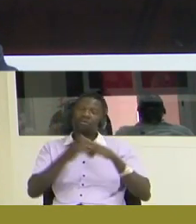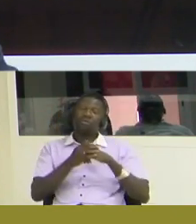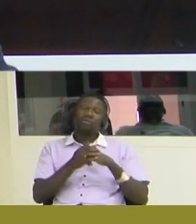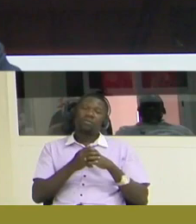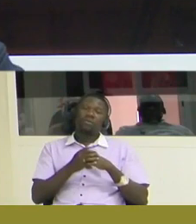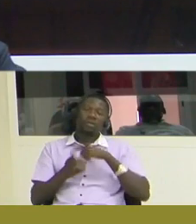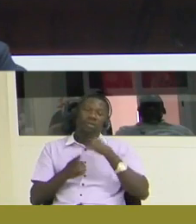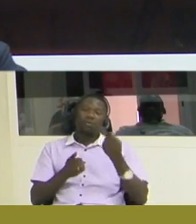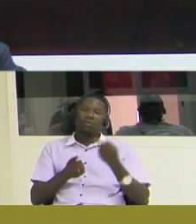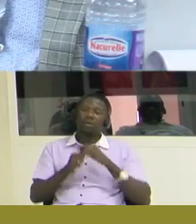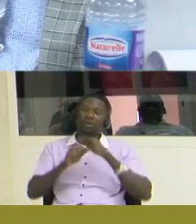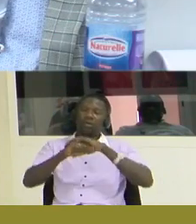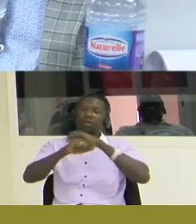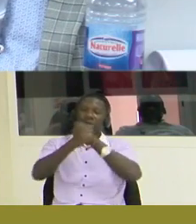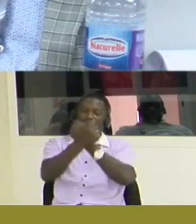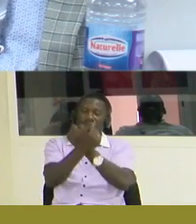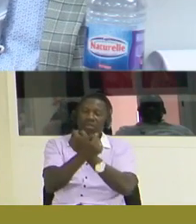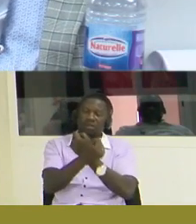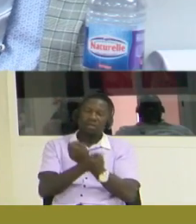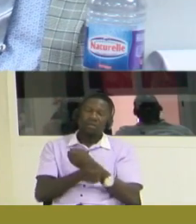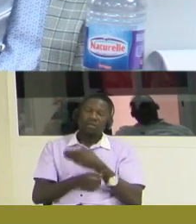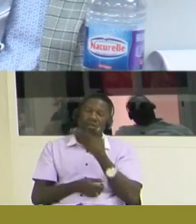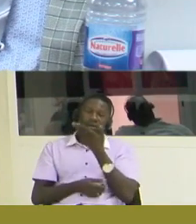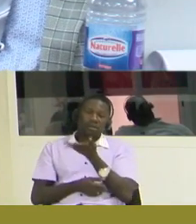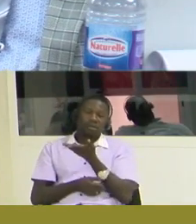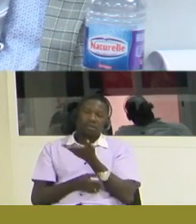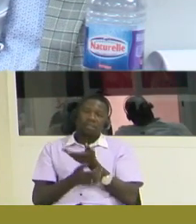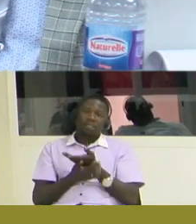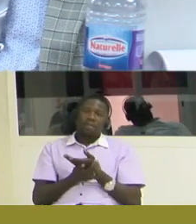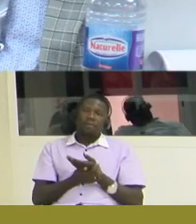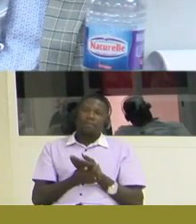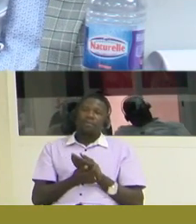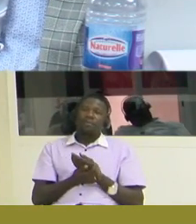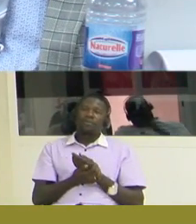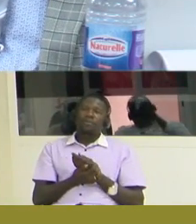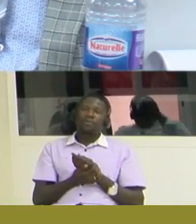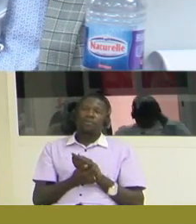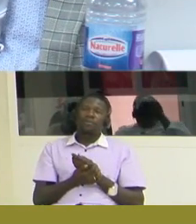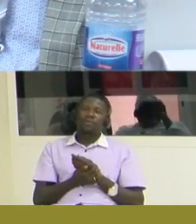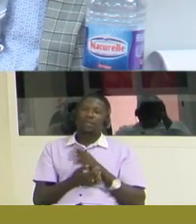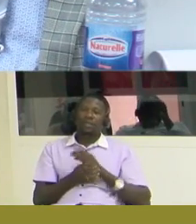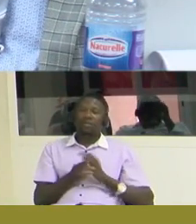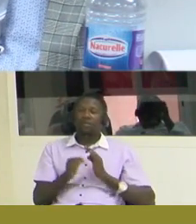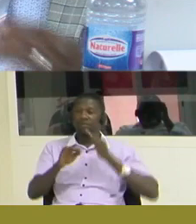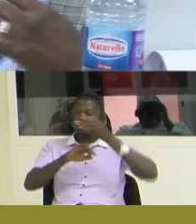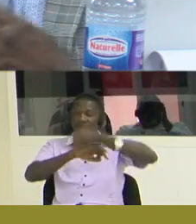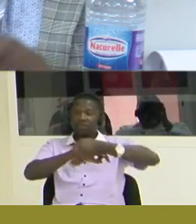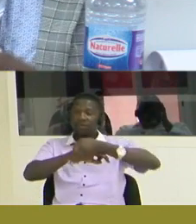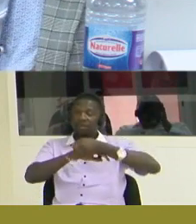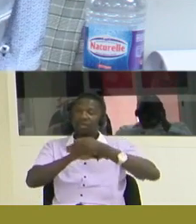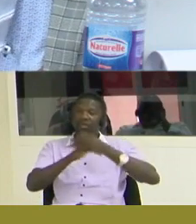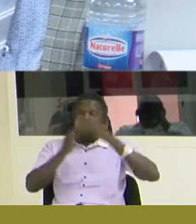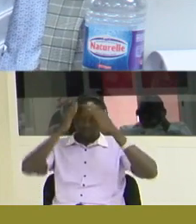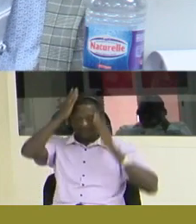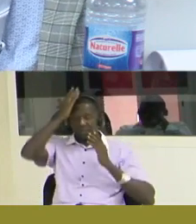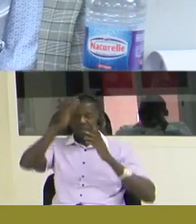detained at the mile - at the Fedora barracks